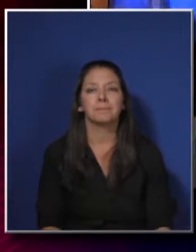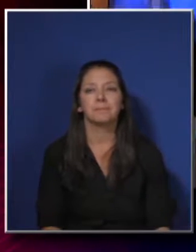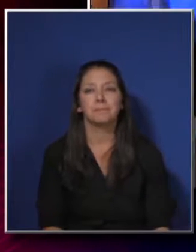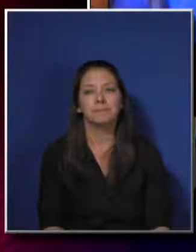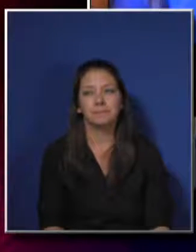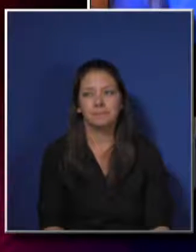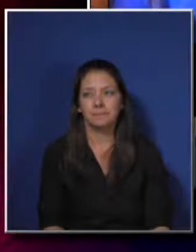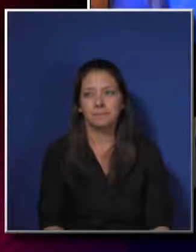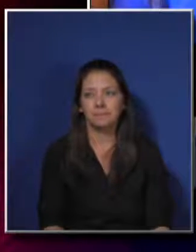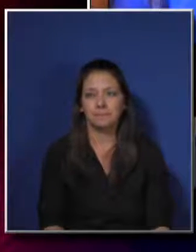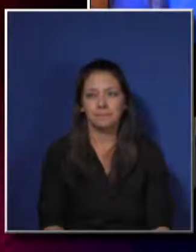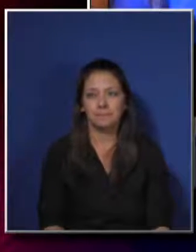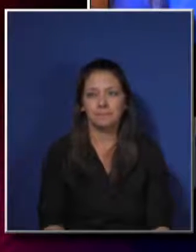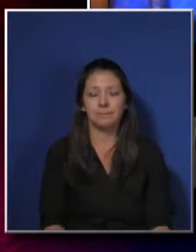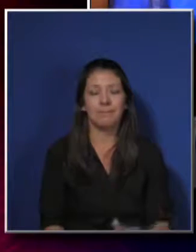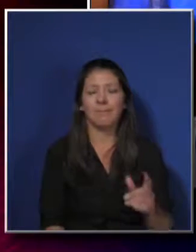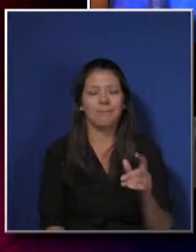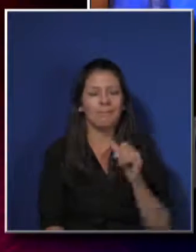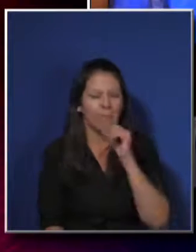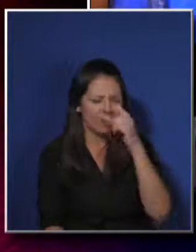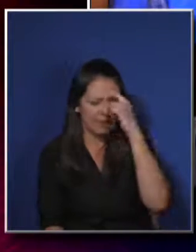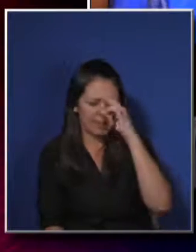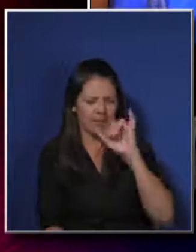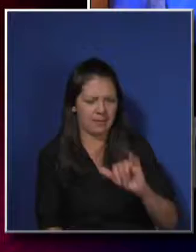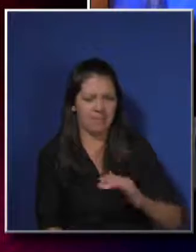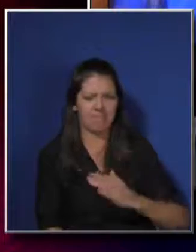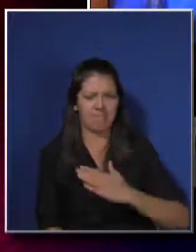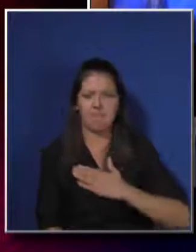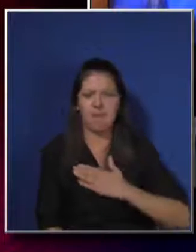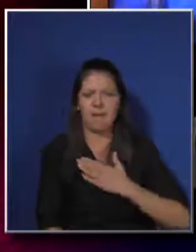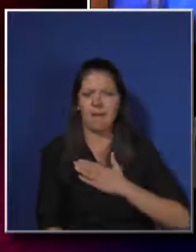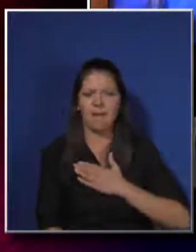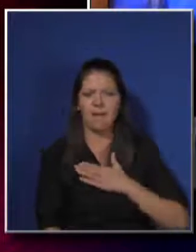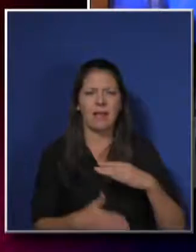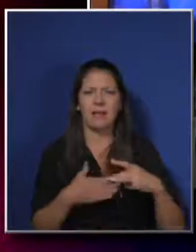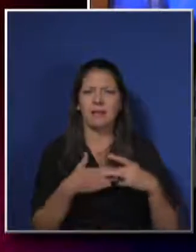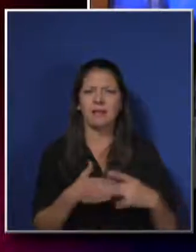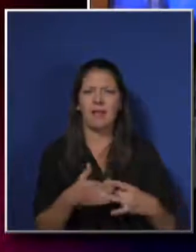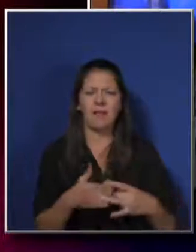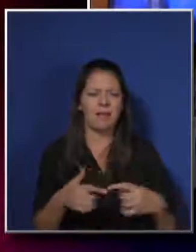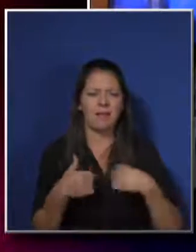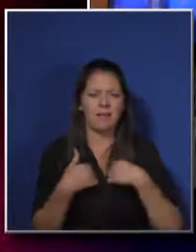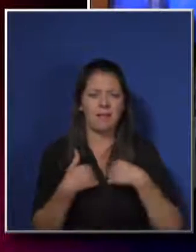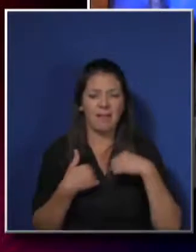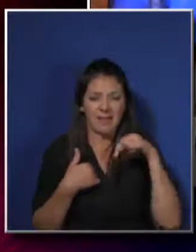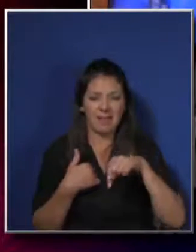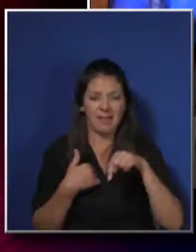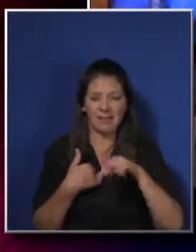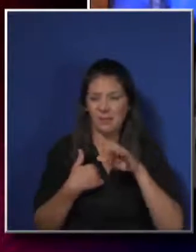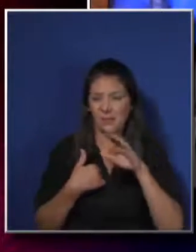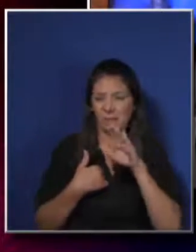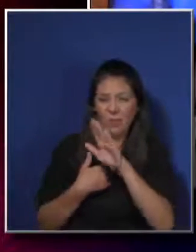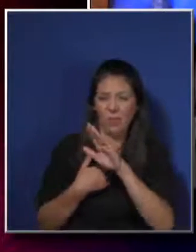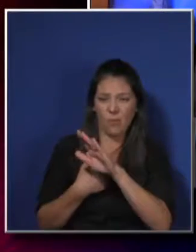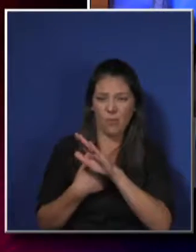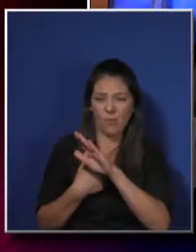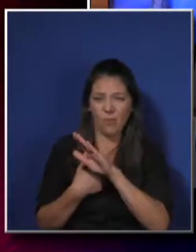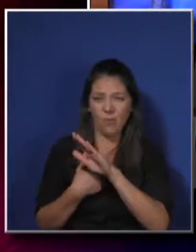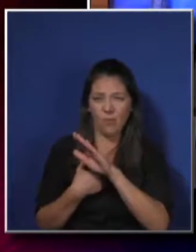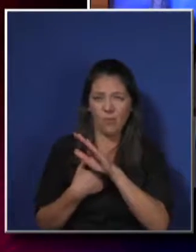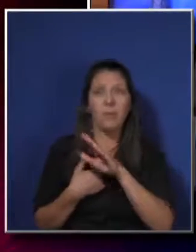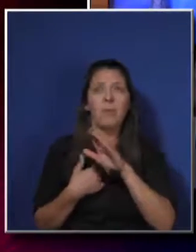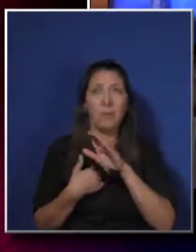I don't think that's my agenda item. That's That's not. your agenda item. So